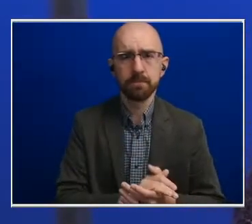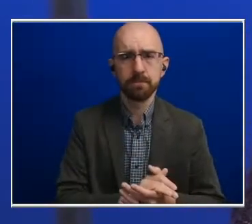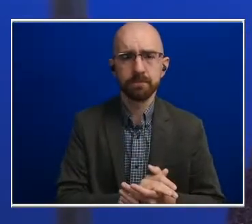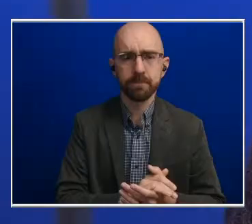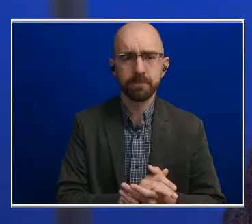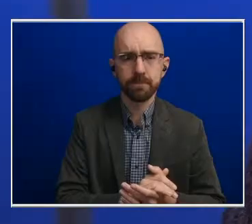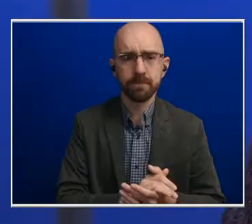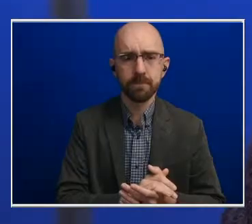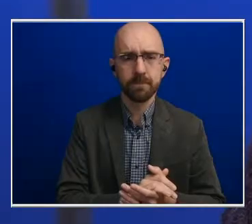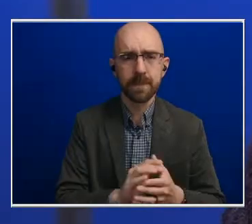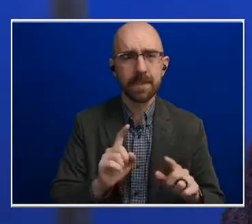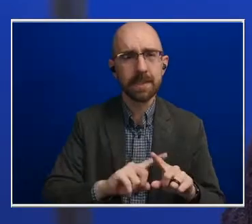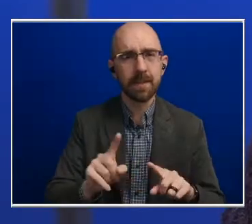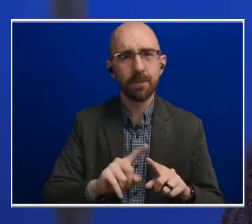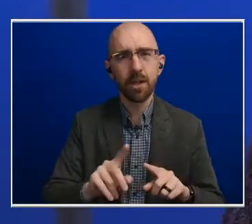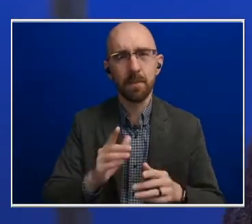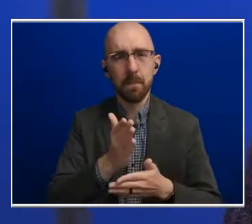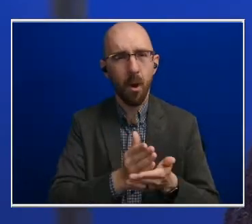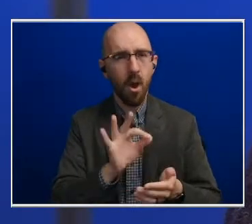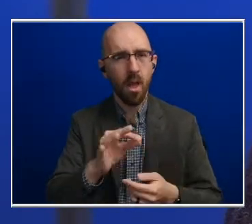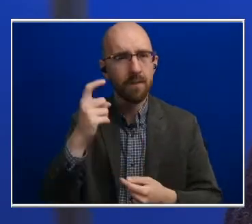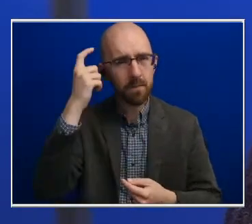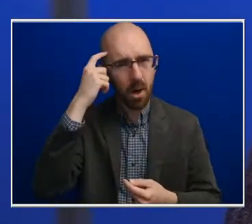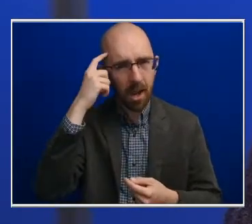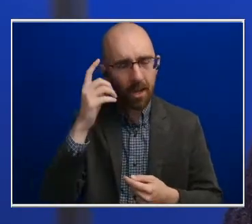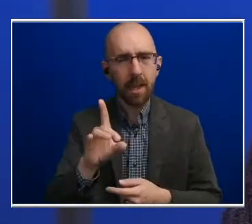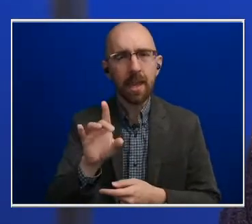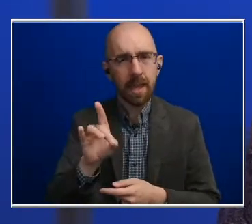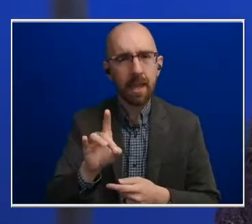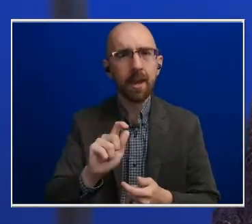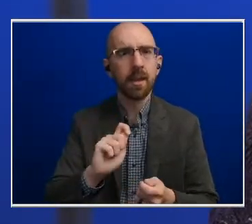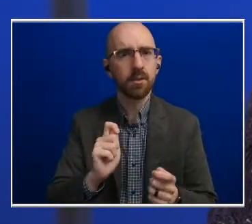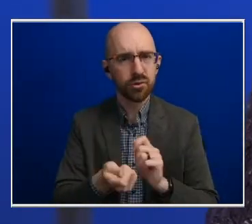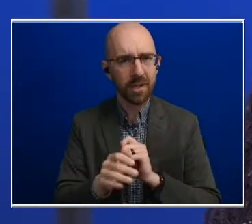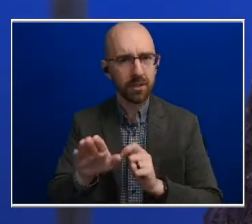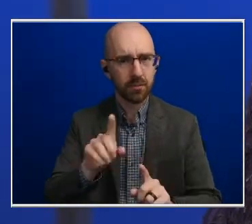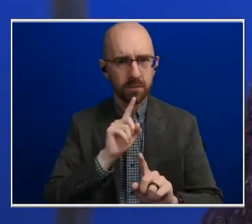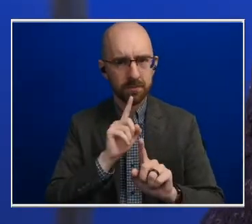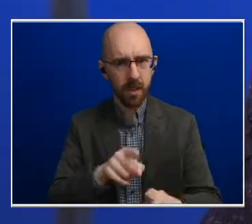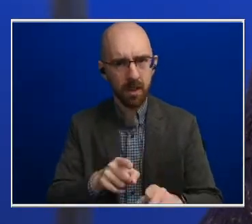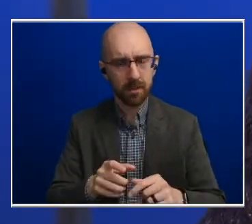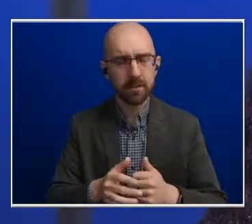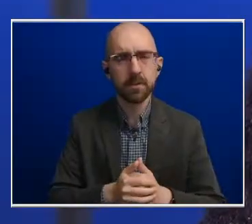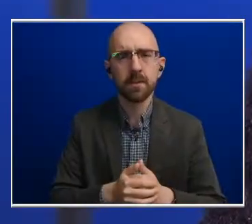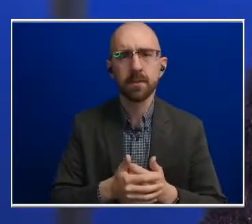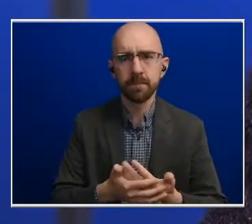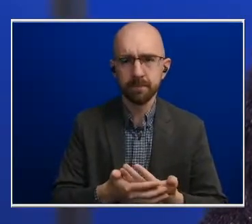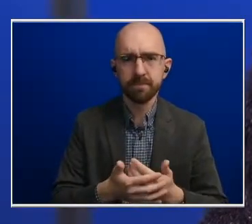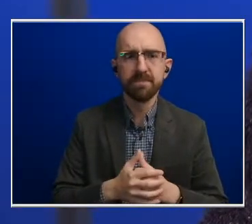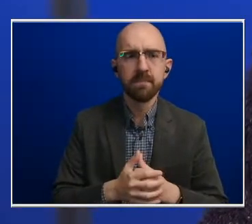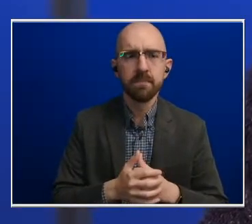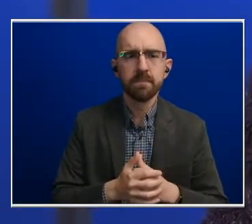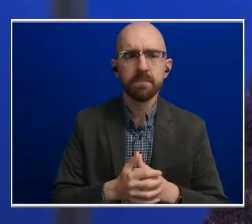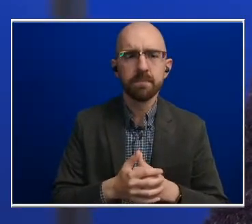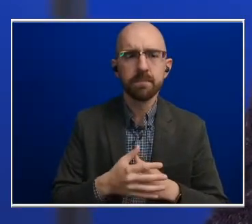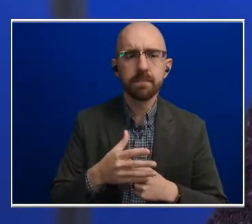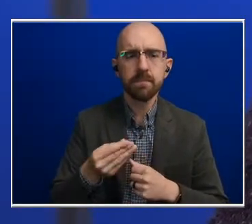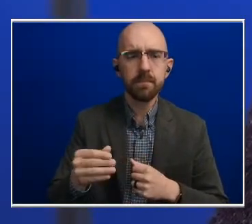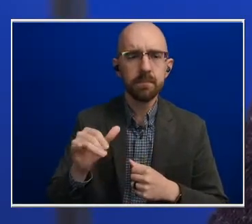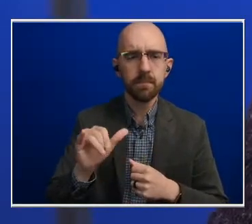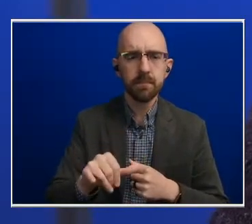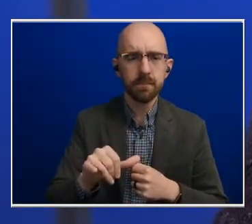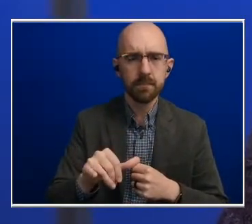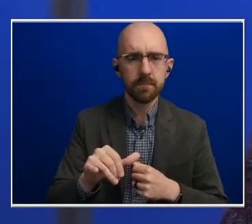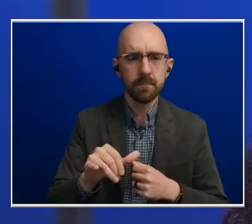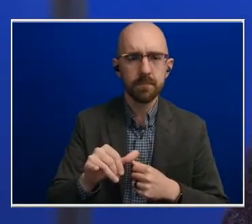different parts of the brain did change in their response, and that there